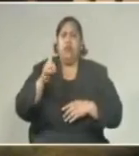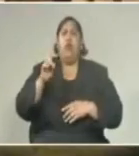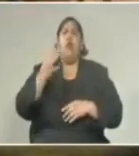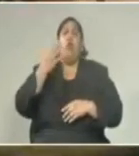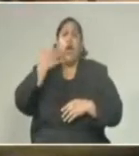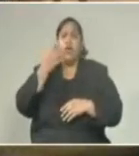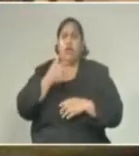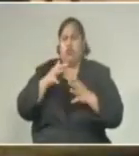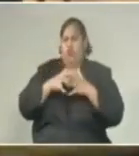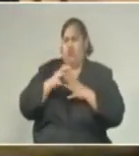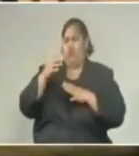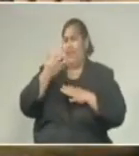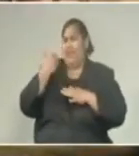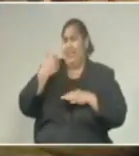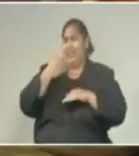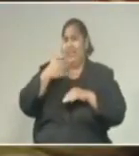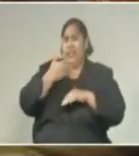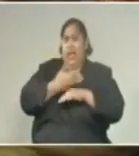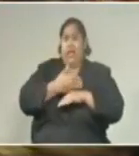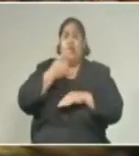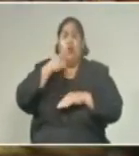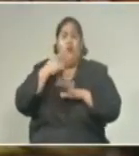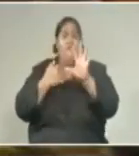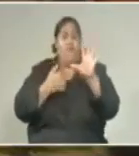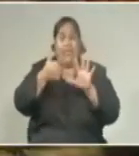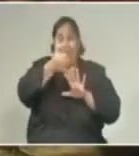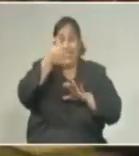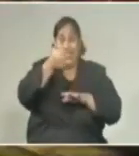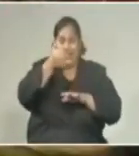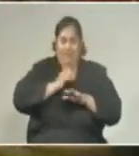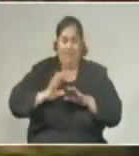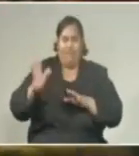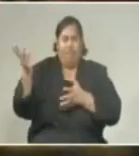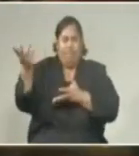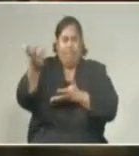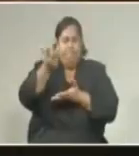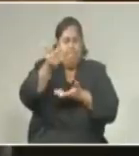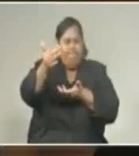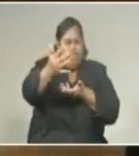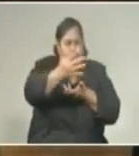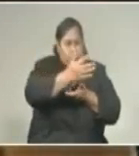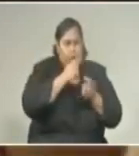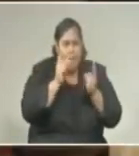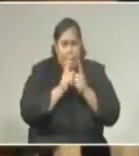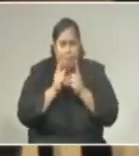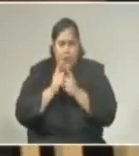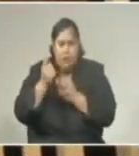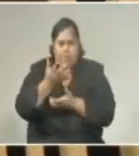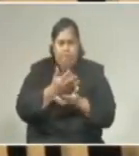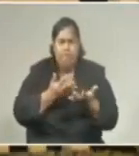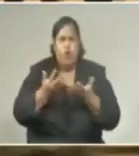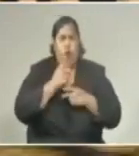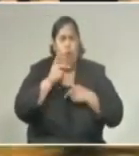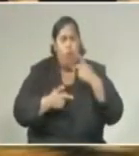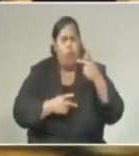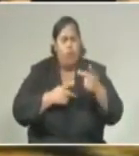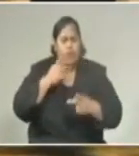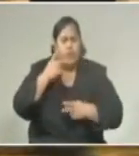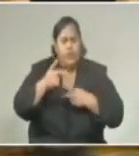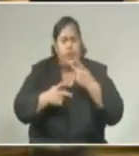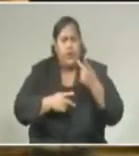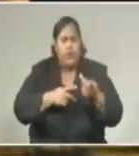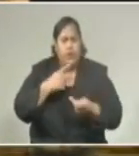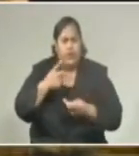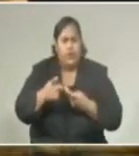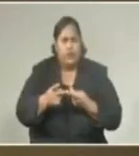6 representatives from the 5 political parties rallied together to condemn the deportation process of Vice-Chancellor